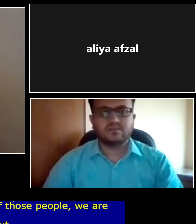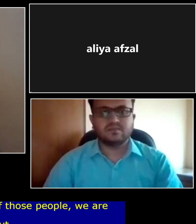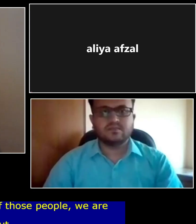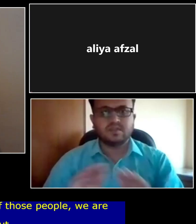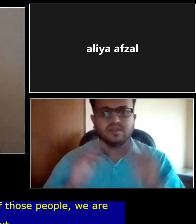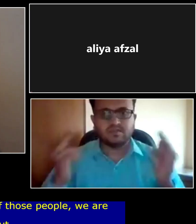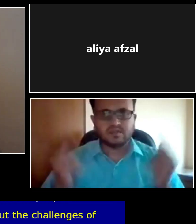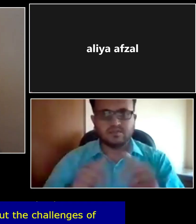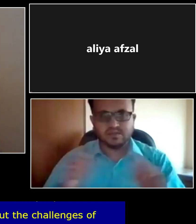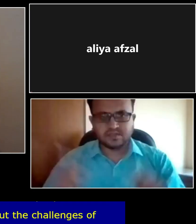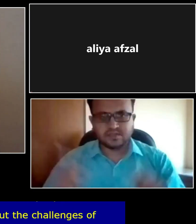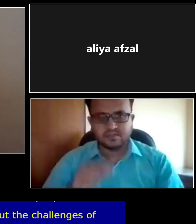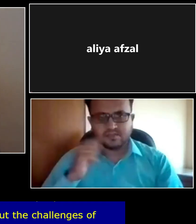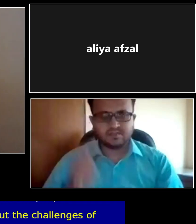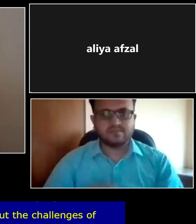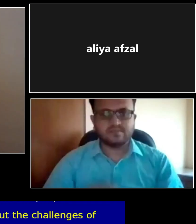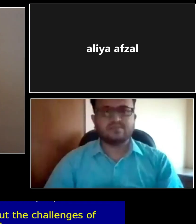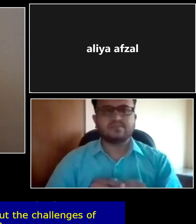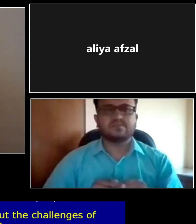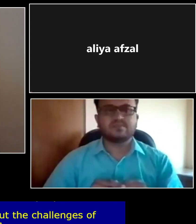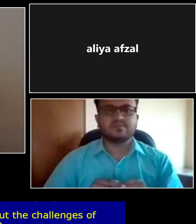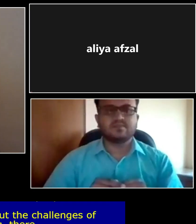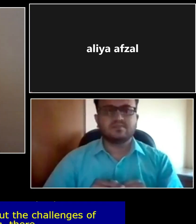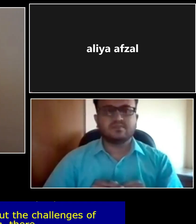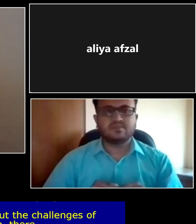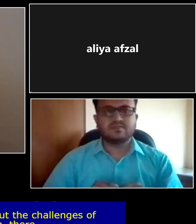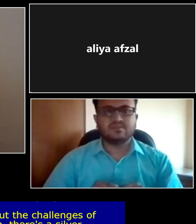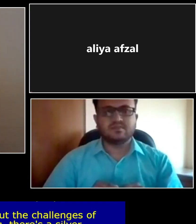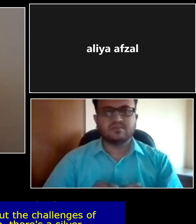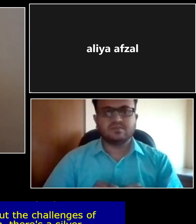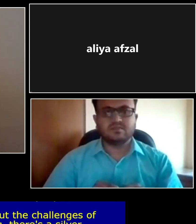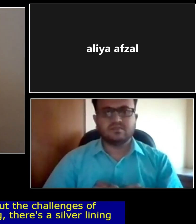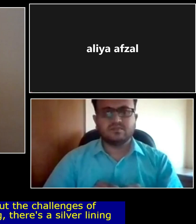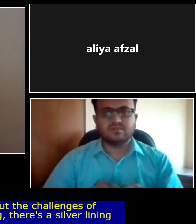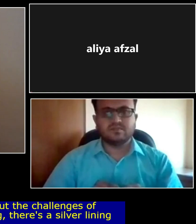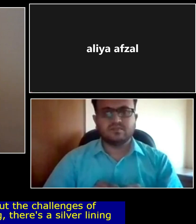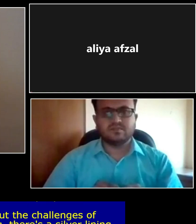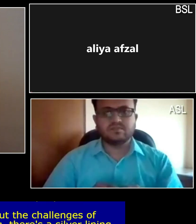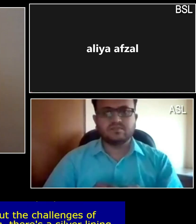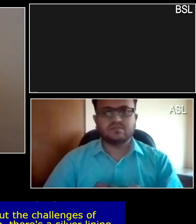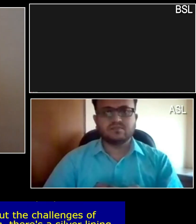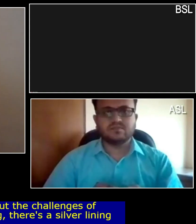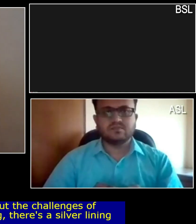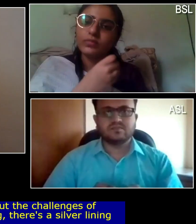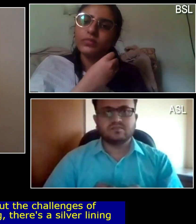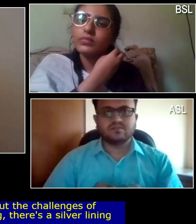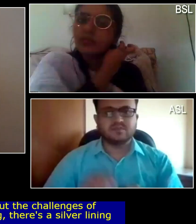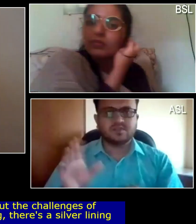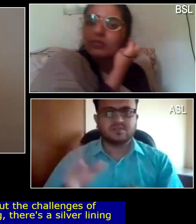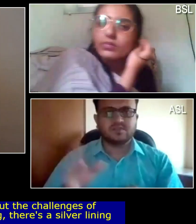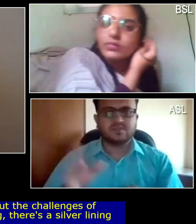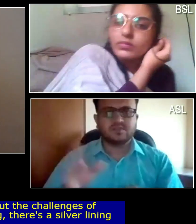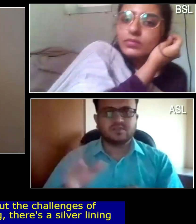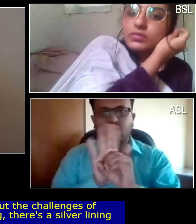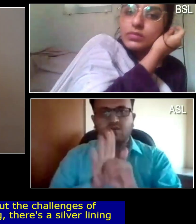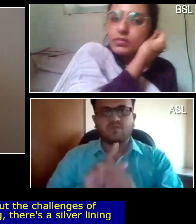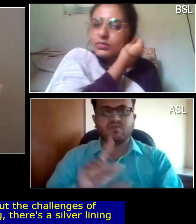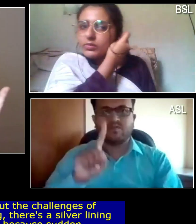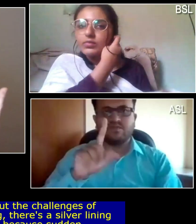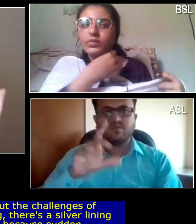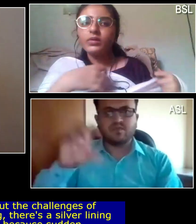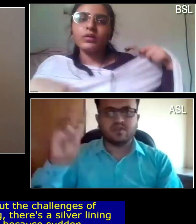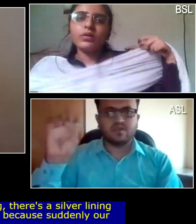And if anything, there's a silver lining that we're experiencing with COVID-19, because suddenly our clients are